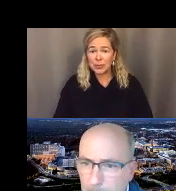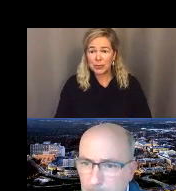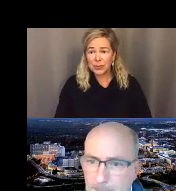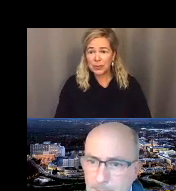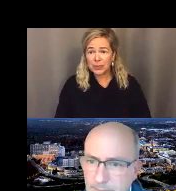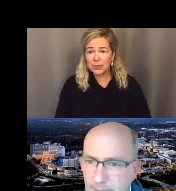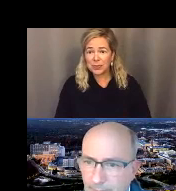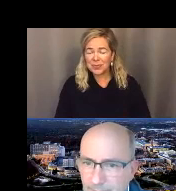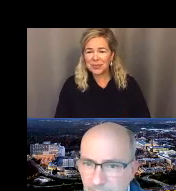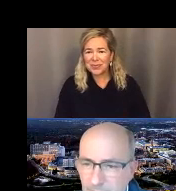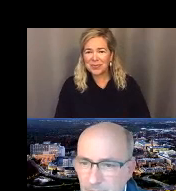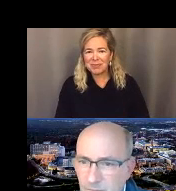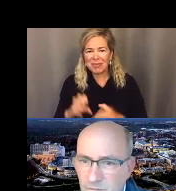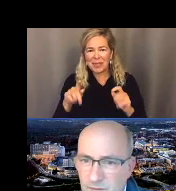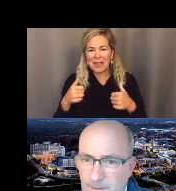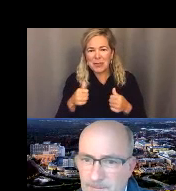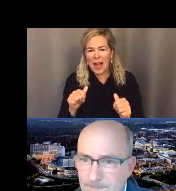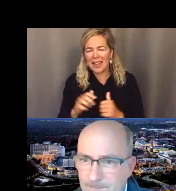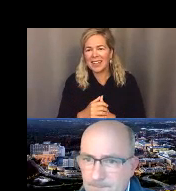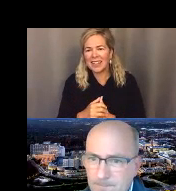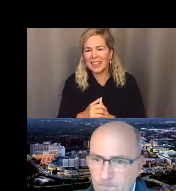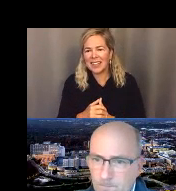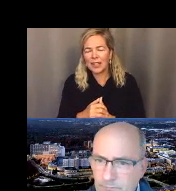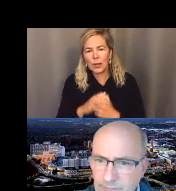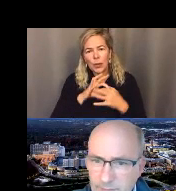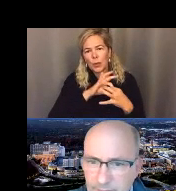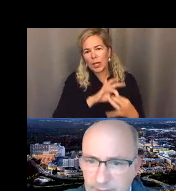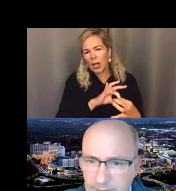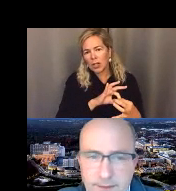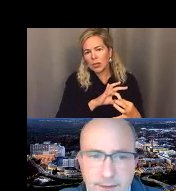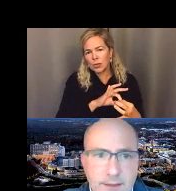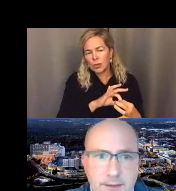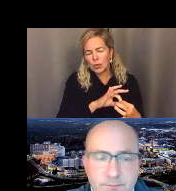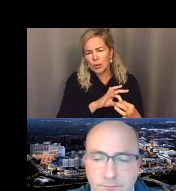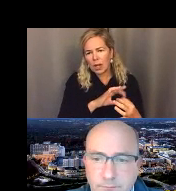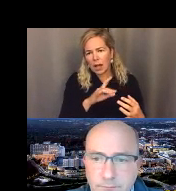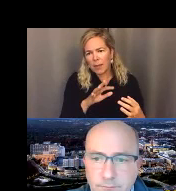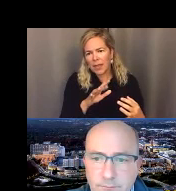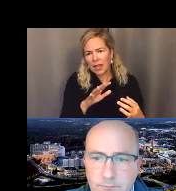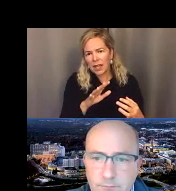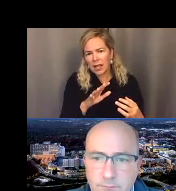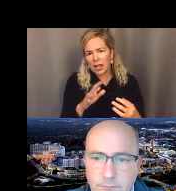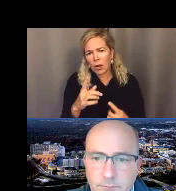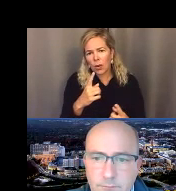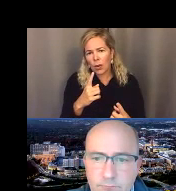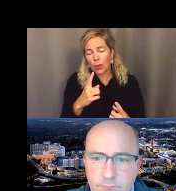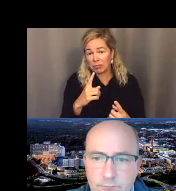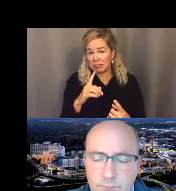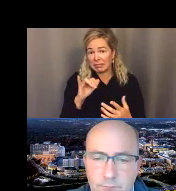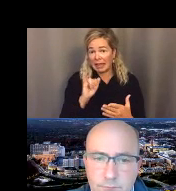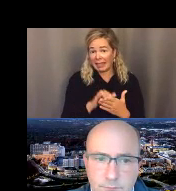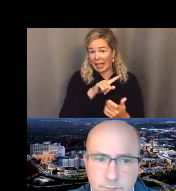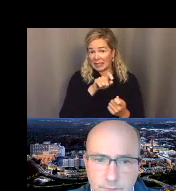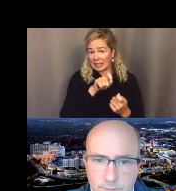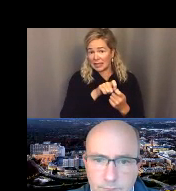I'm trying, okay. With regards to the question, with